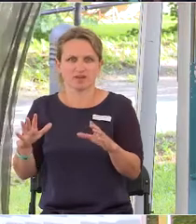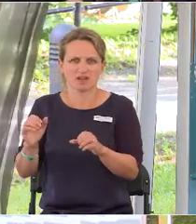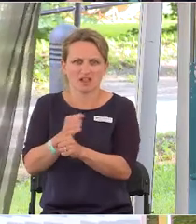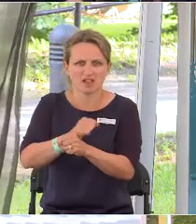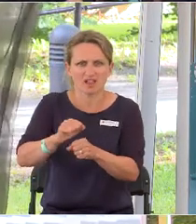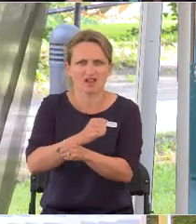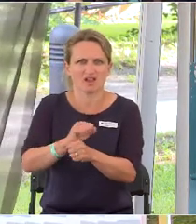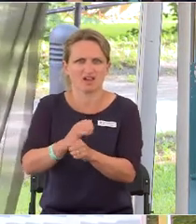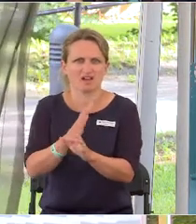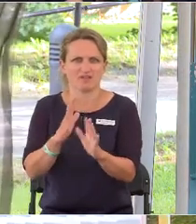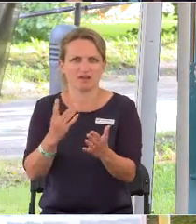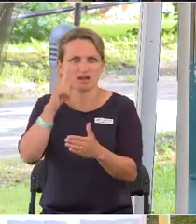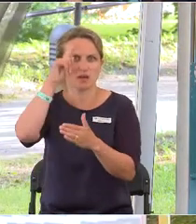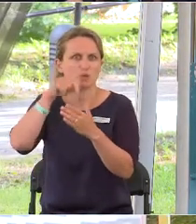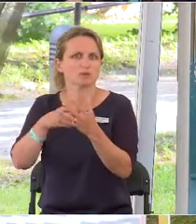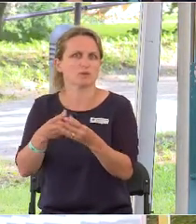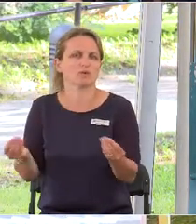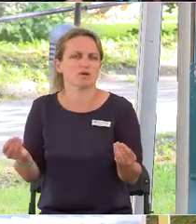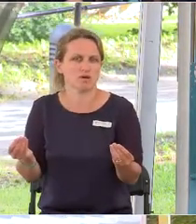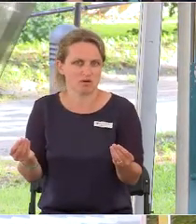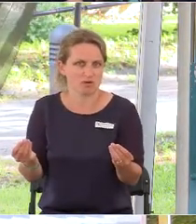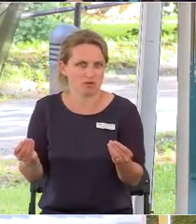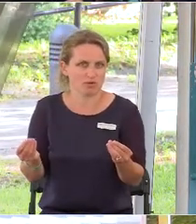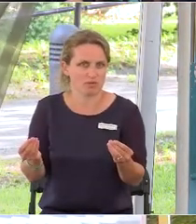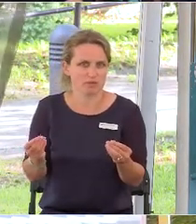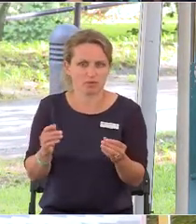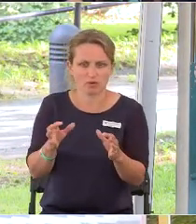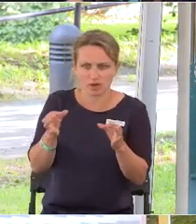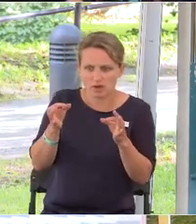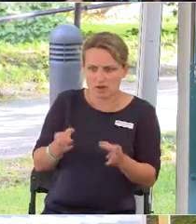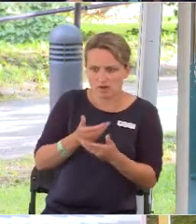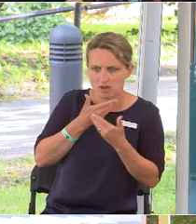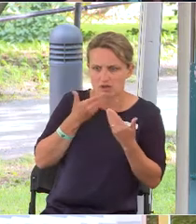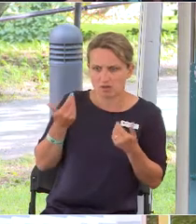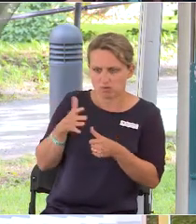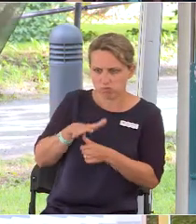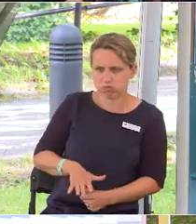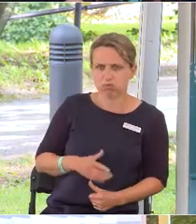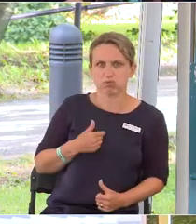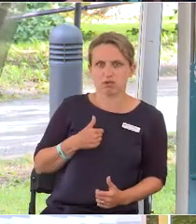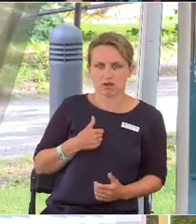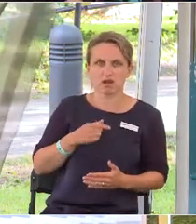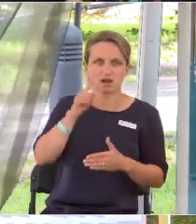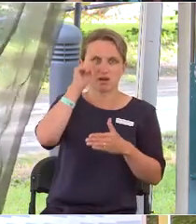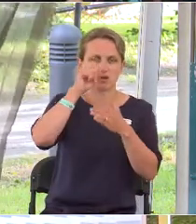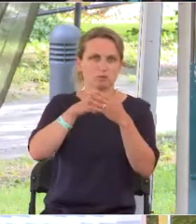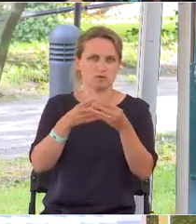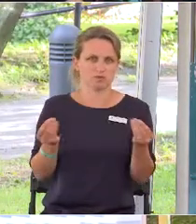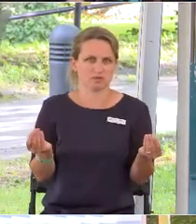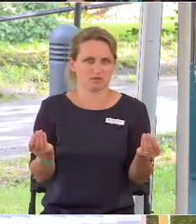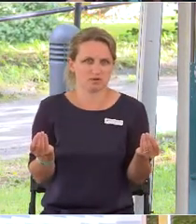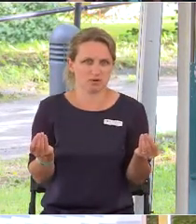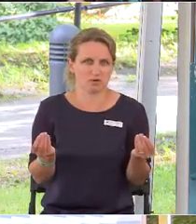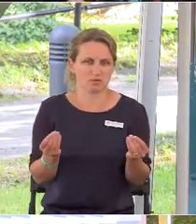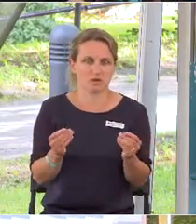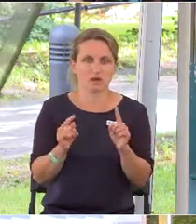limitations and some people can consider that it's very unfair. But if you have to start, you have to